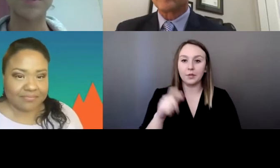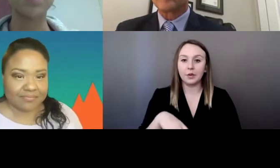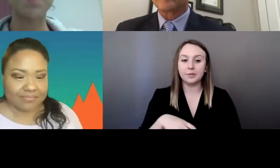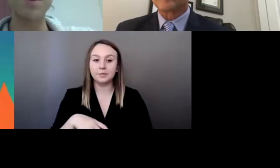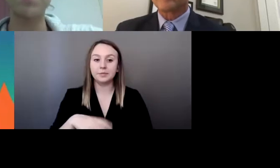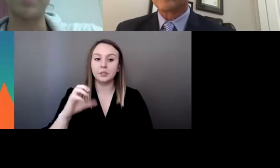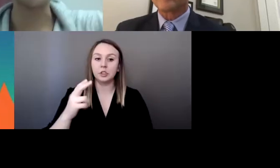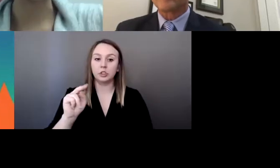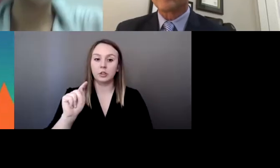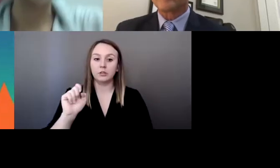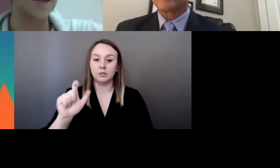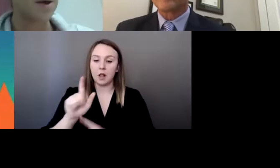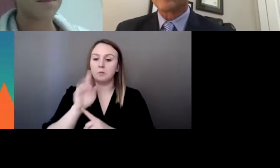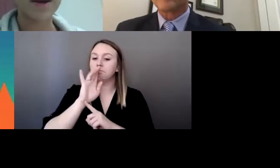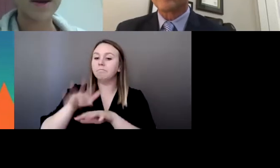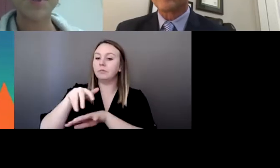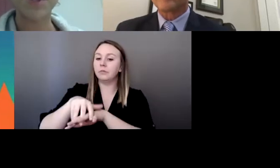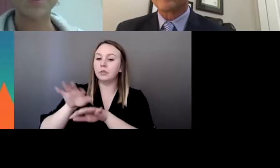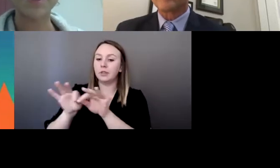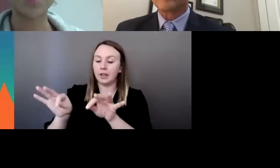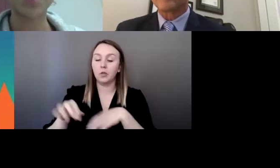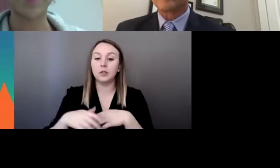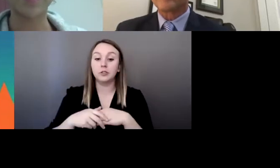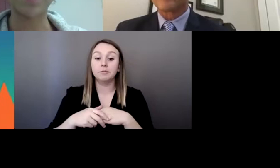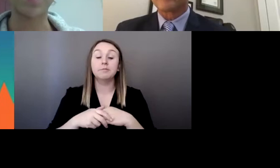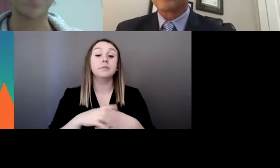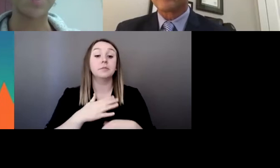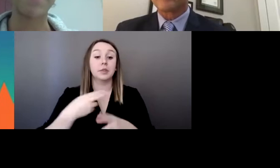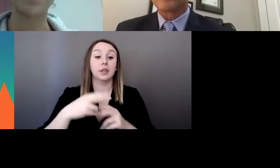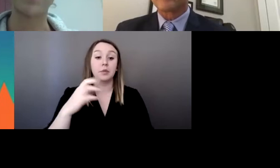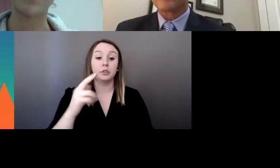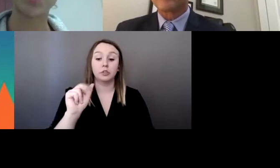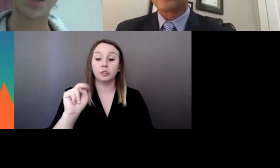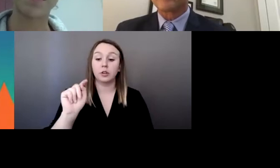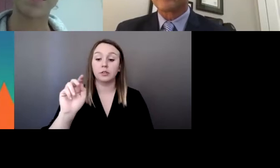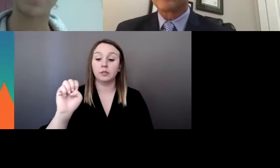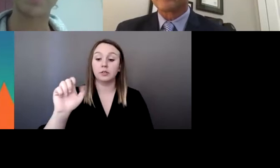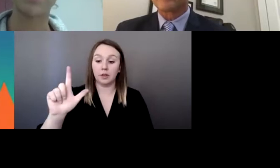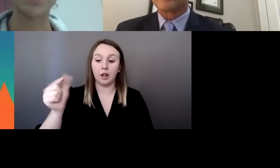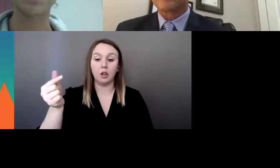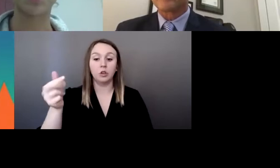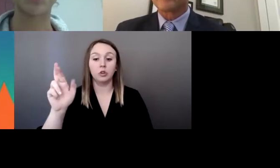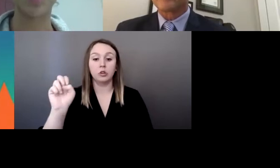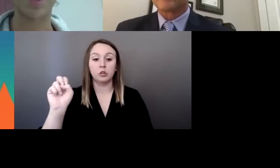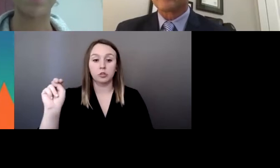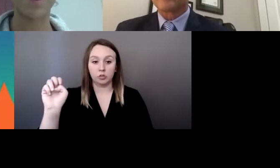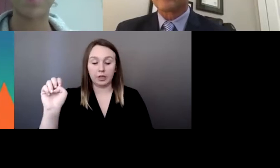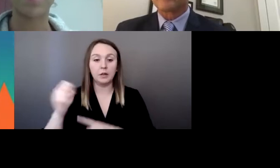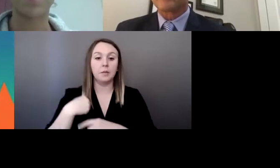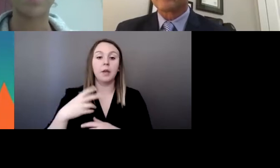Hey, Tots Maybe. My name is Chantelle Green. I'm the vice chairman of the Nez Perce